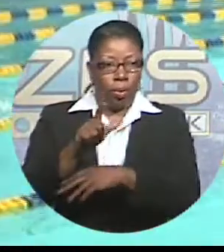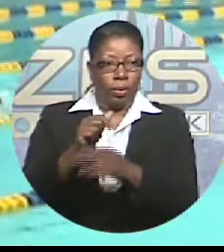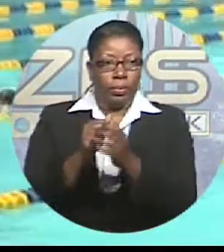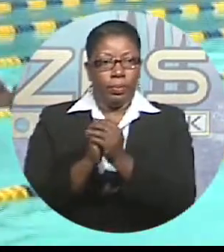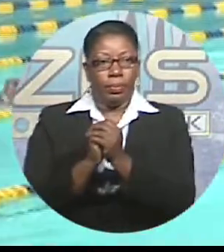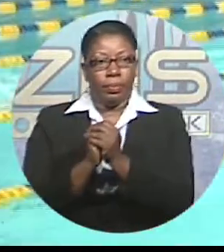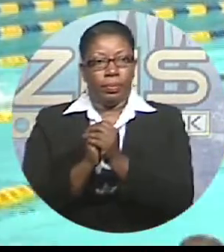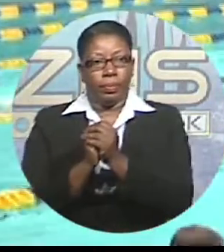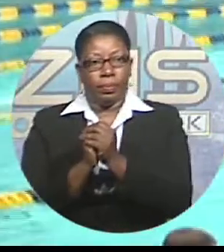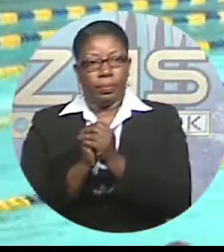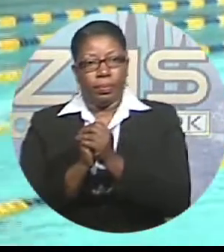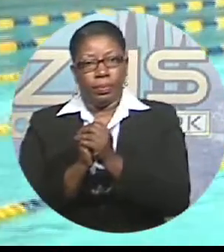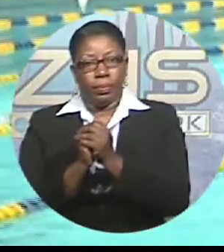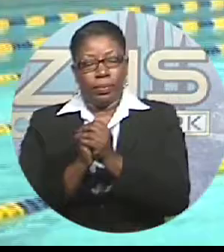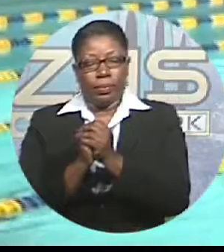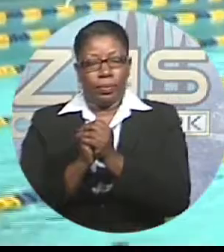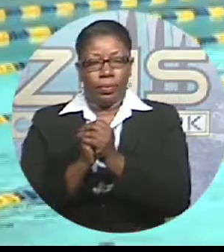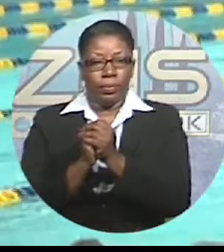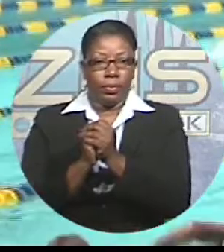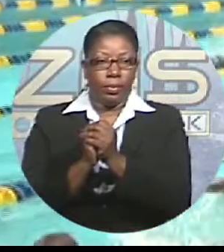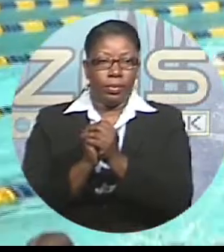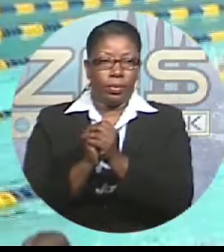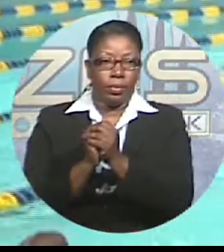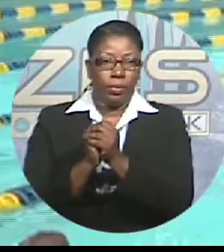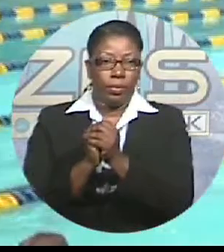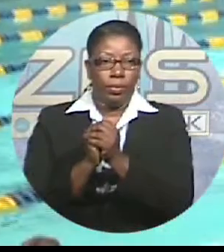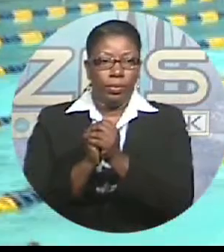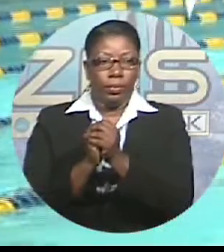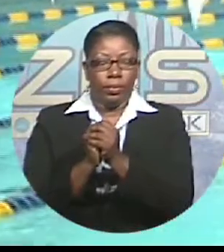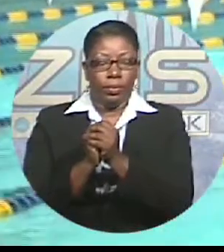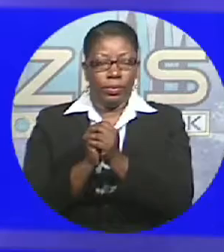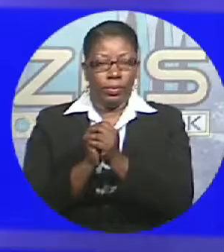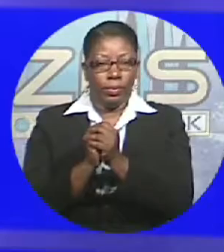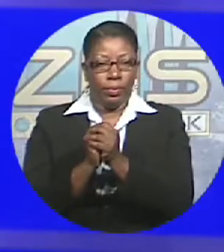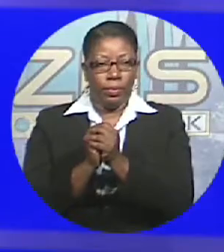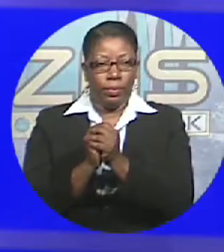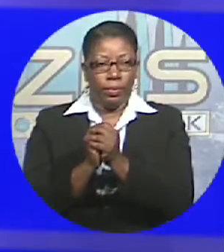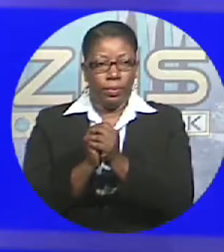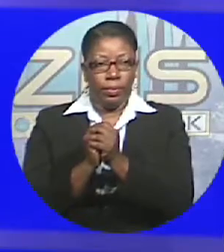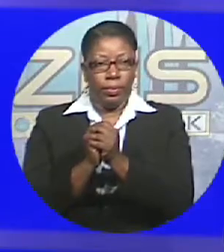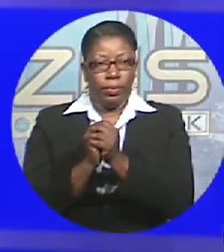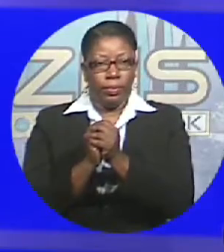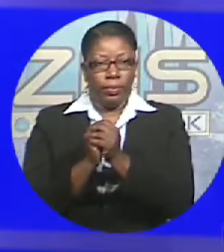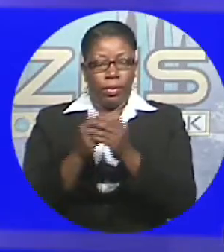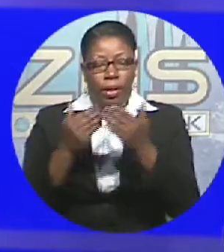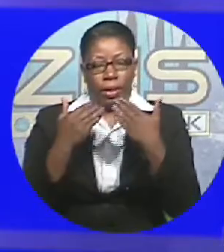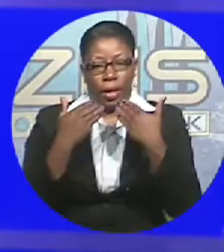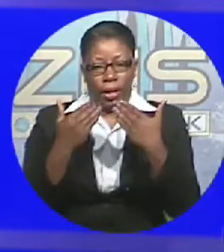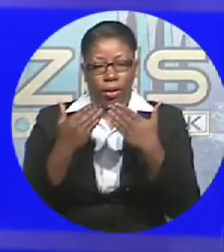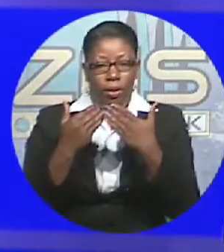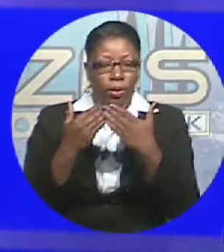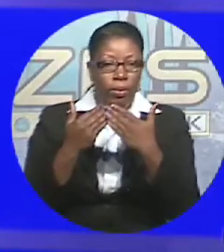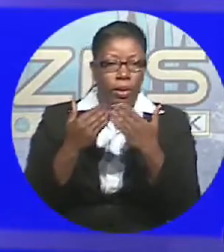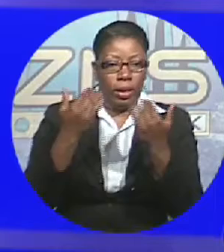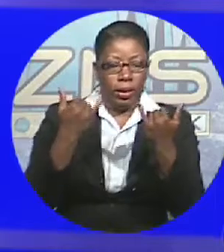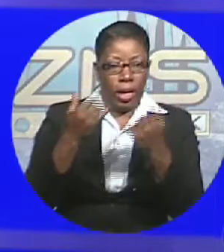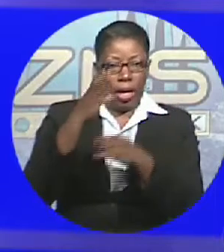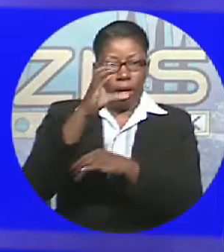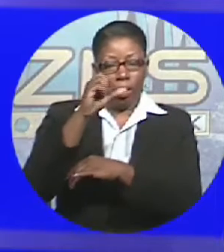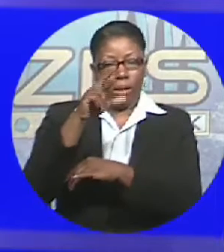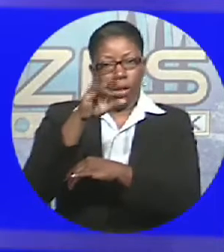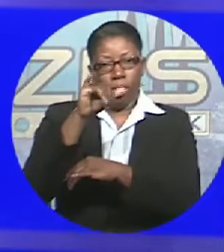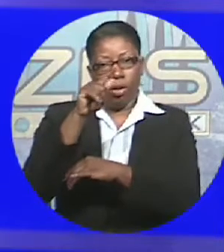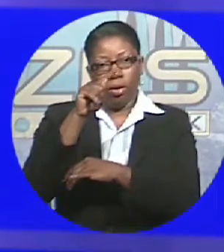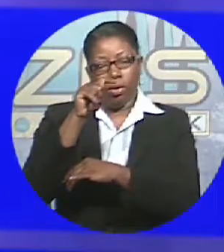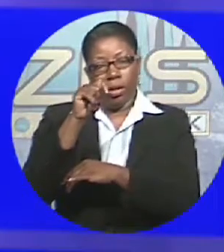Championships in 7/8 Aruba, I'm Chris Saunders, ZNS Total Sports. All right, thanks a lot, Chris. Now, CARIFTA is the